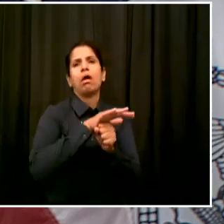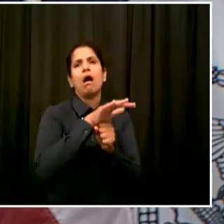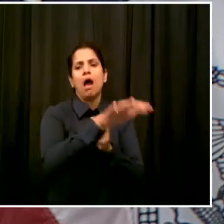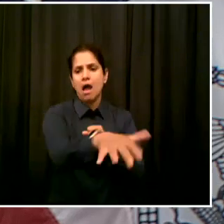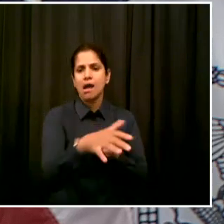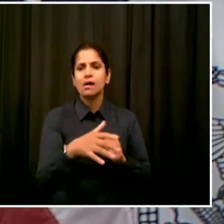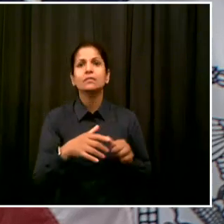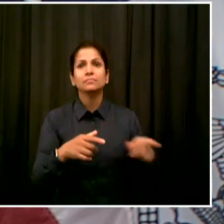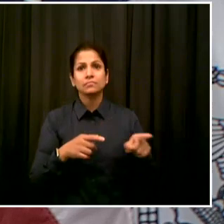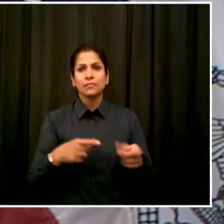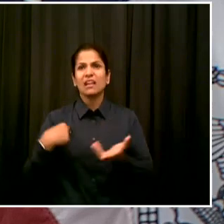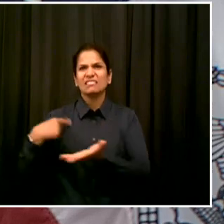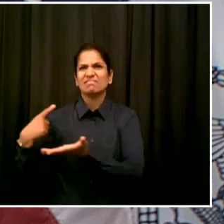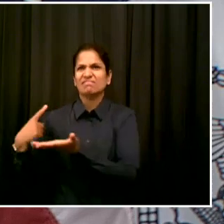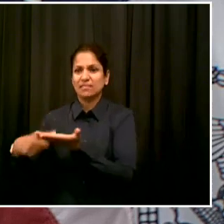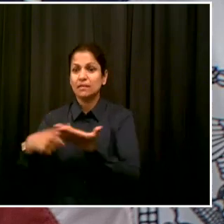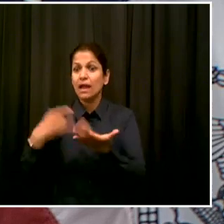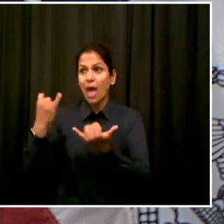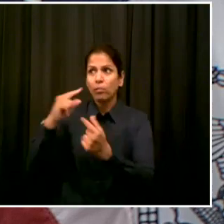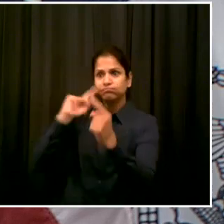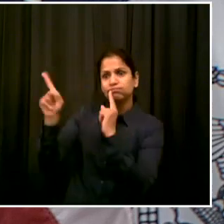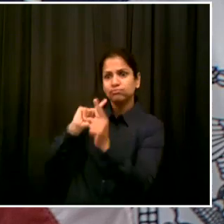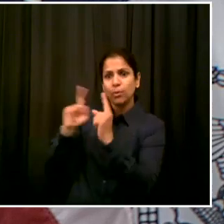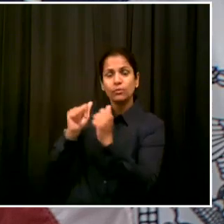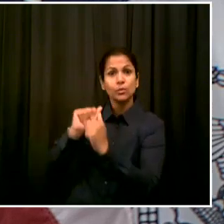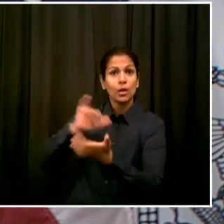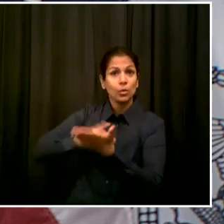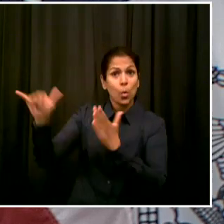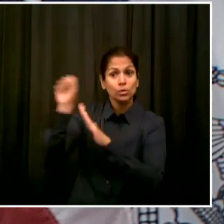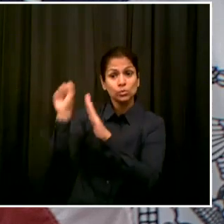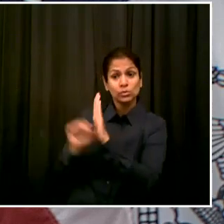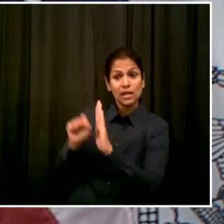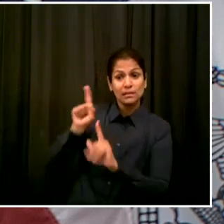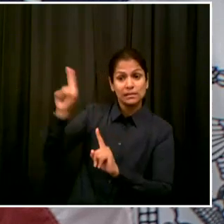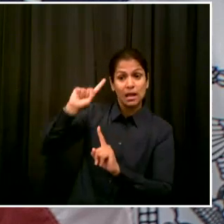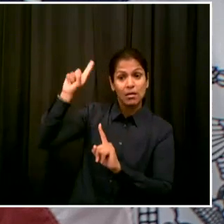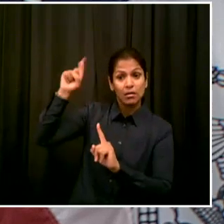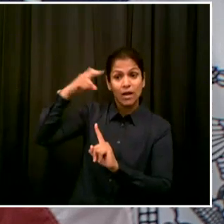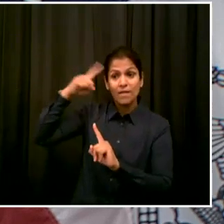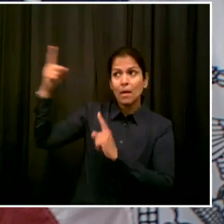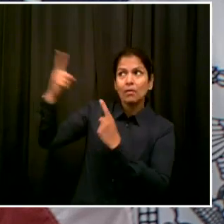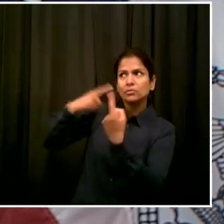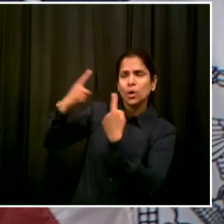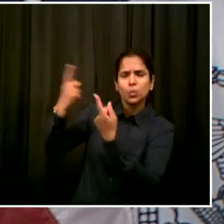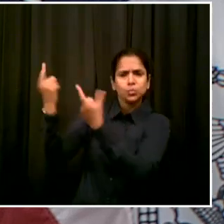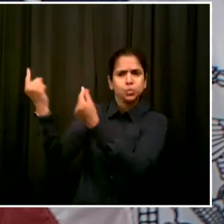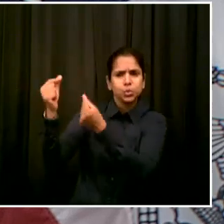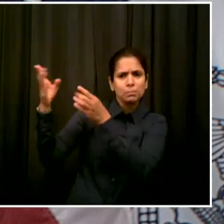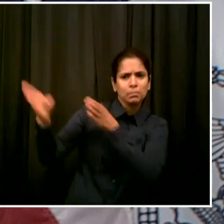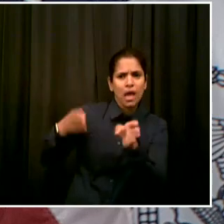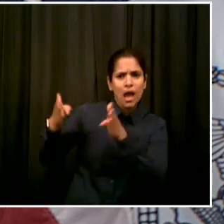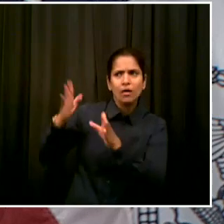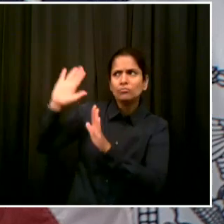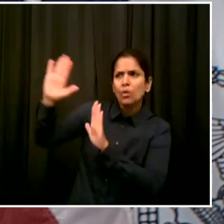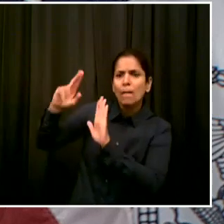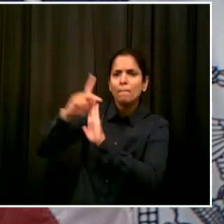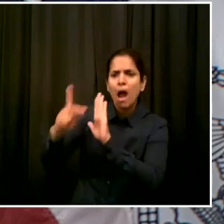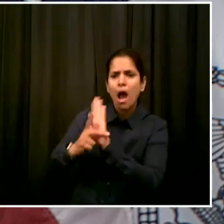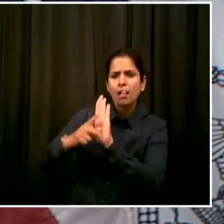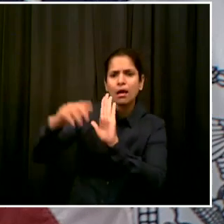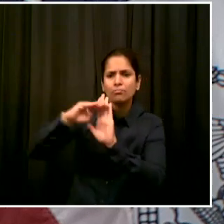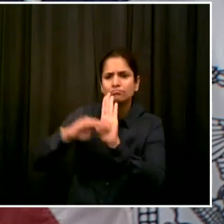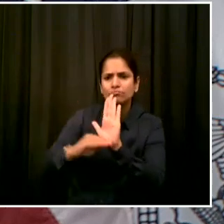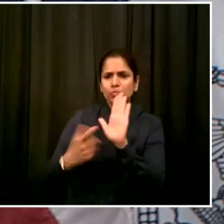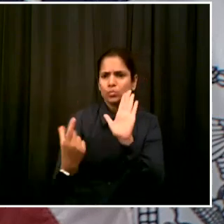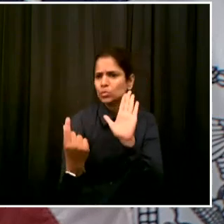safety first. We know the vast majority of parents want their kids to be back in school, want to resume their kids' education, but we